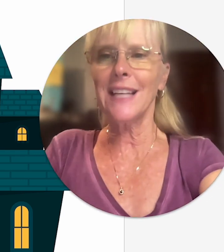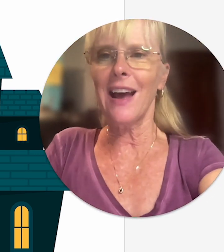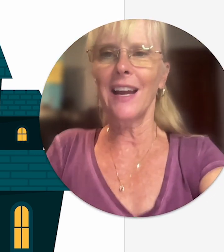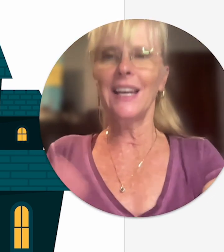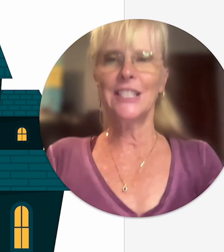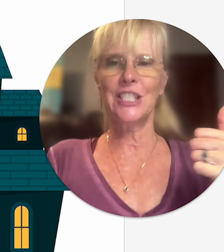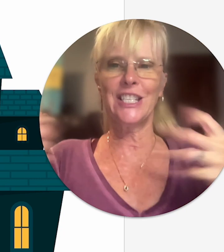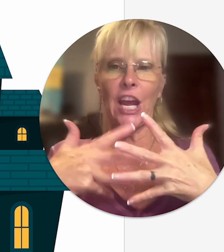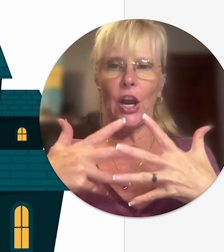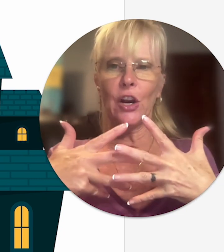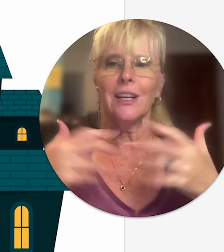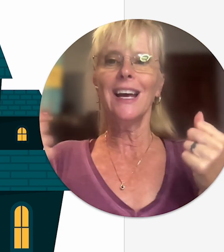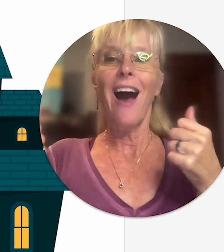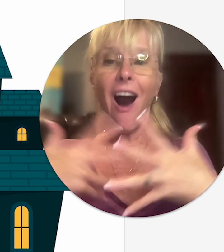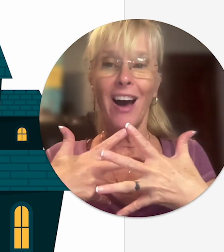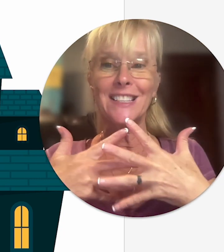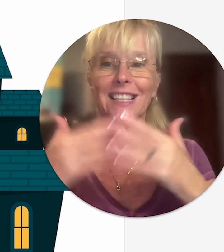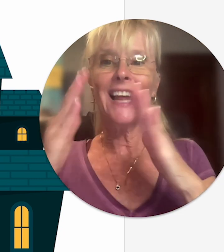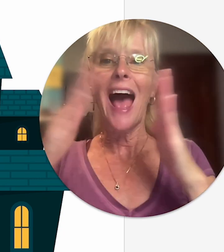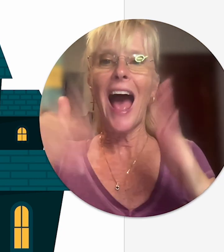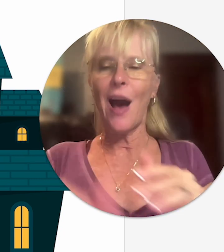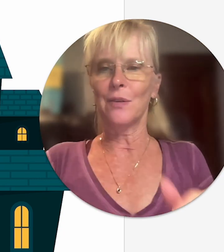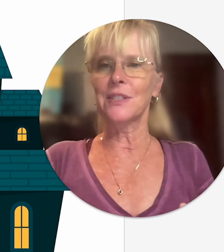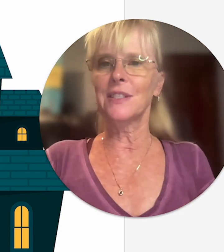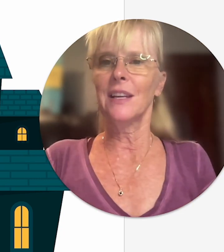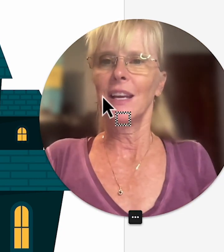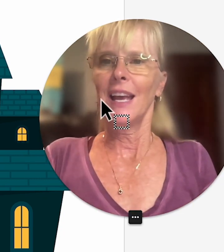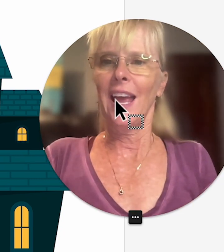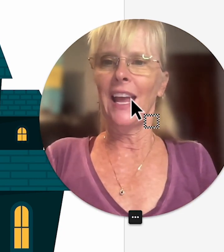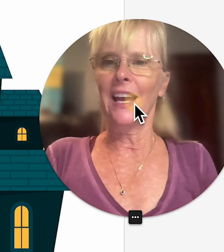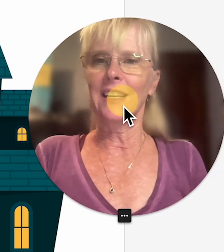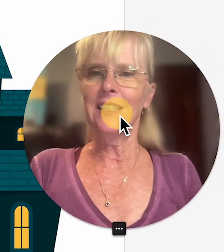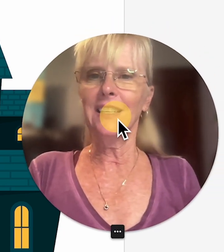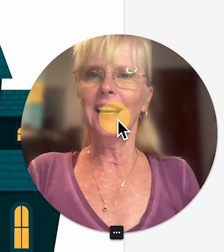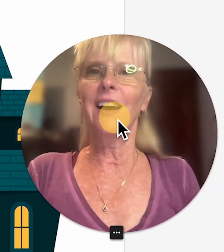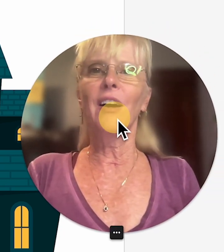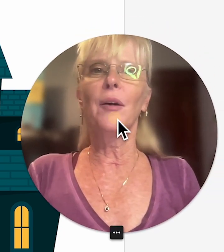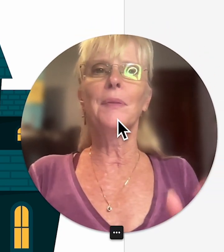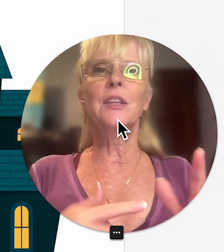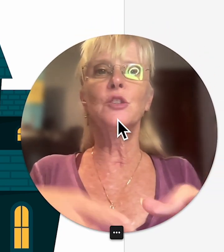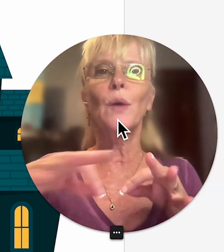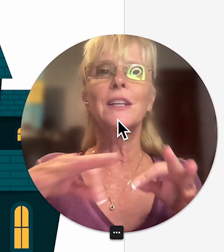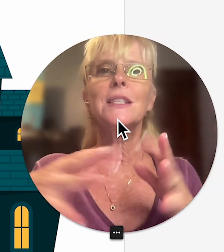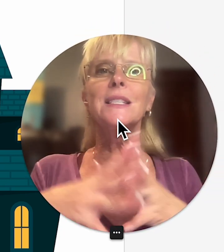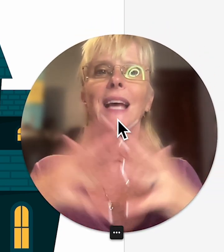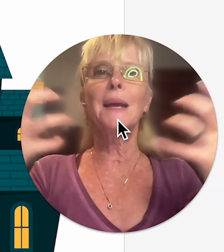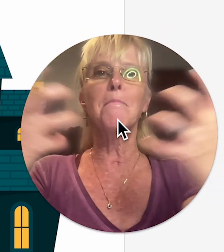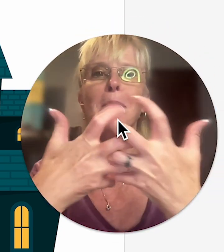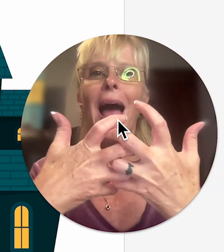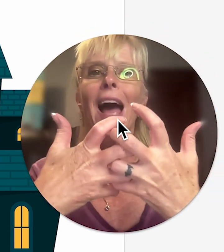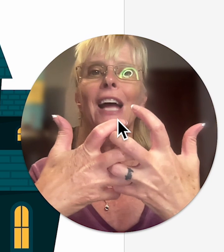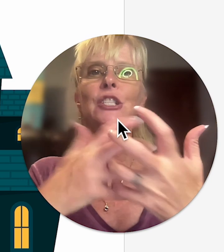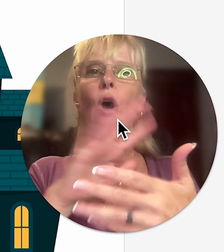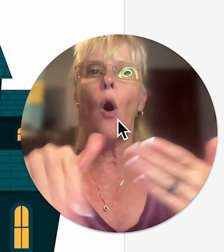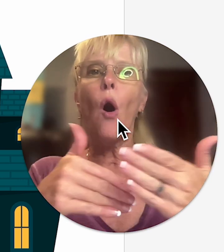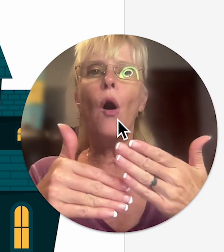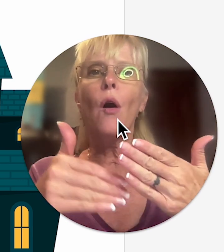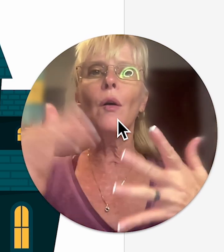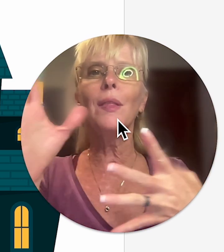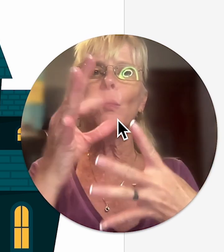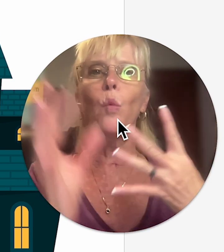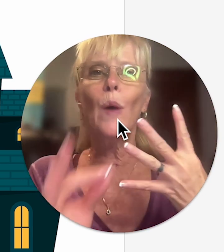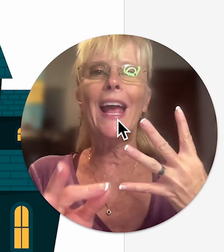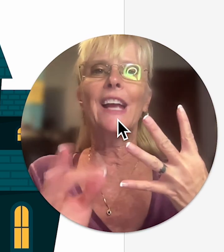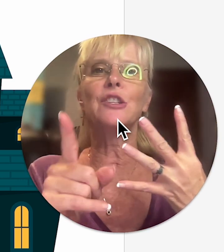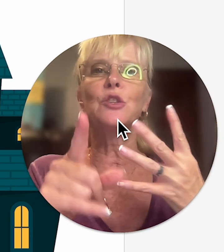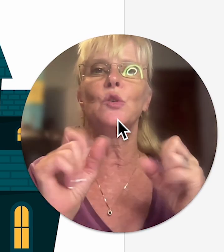going to sign scared, haunted house. And the directions say match all